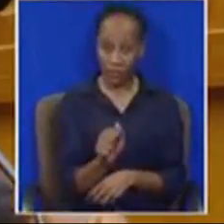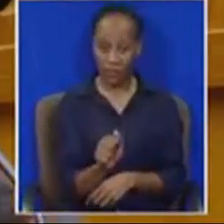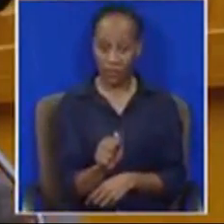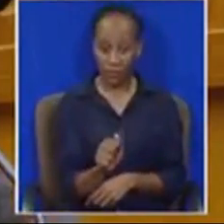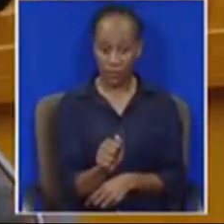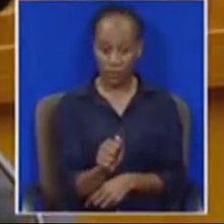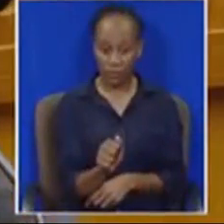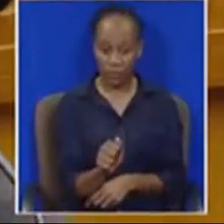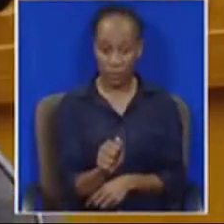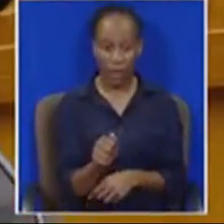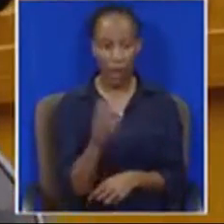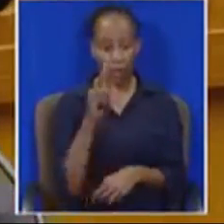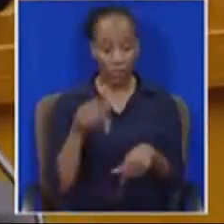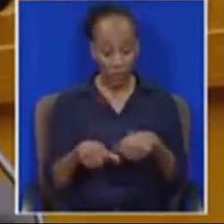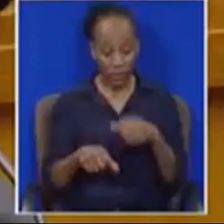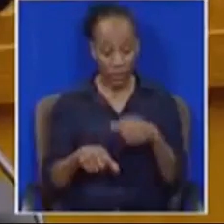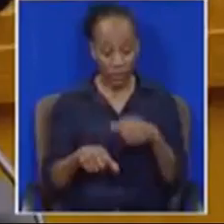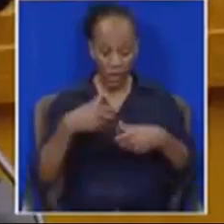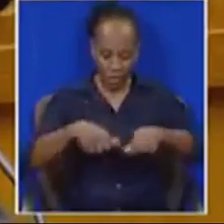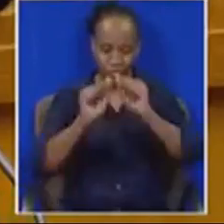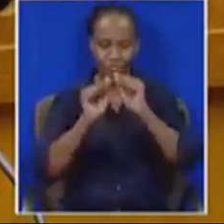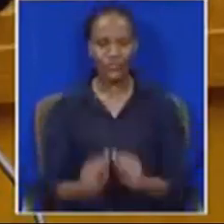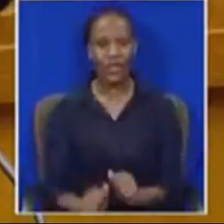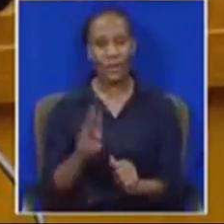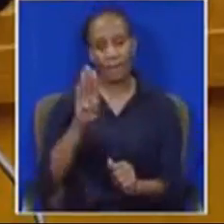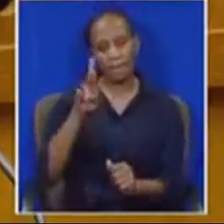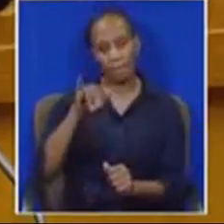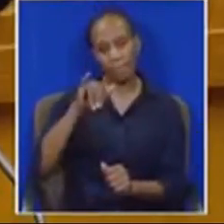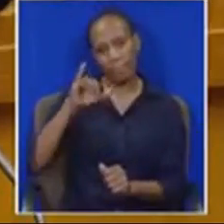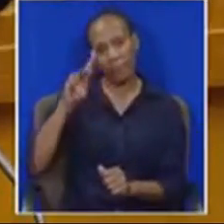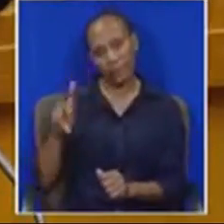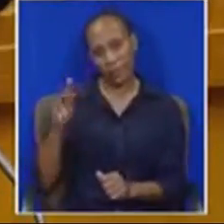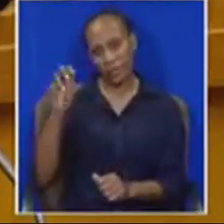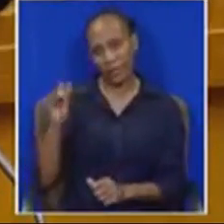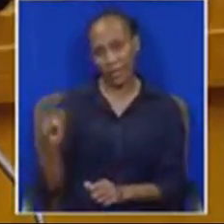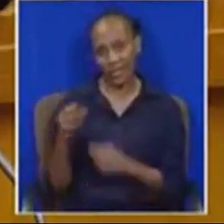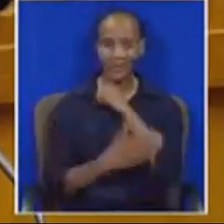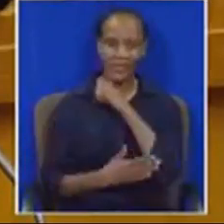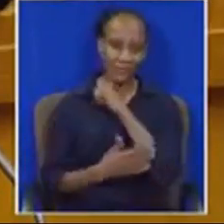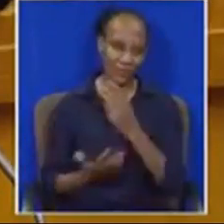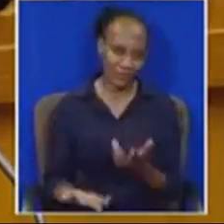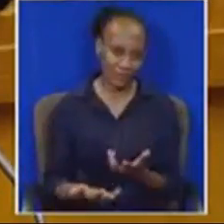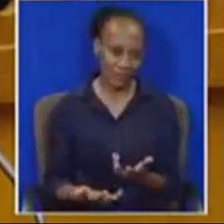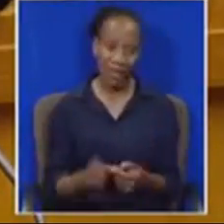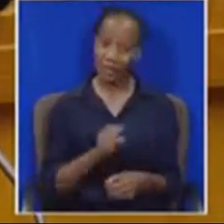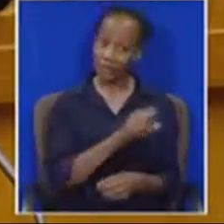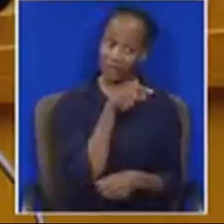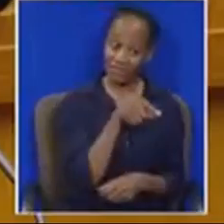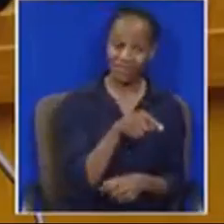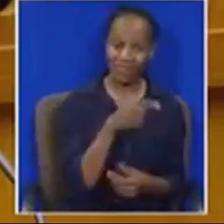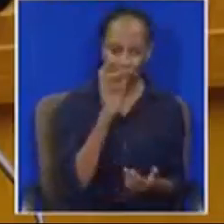take over the chair of BRICS group of countries and will give priority to the promotion